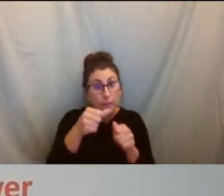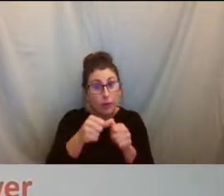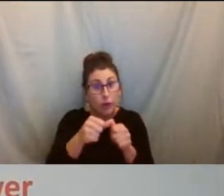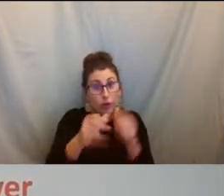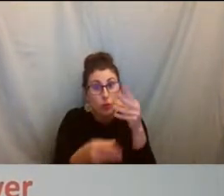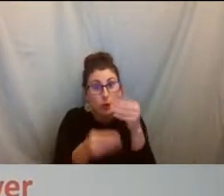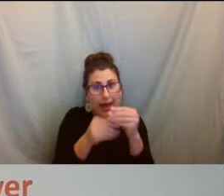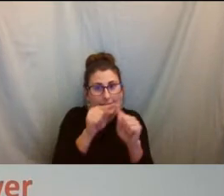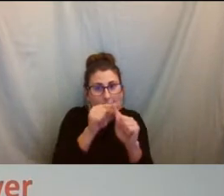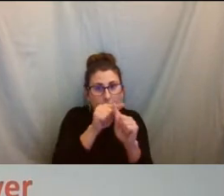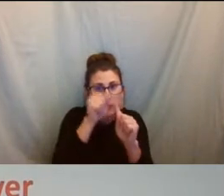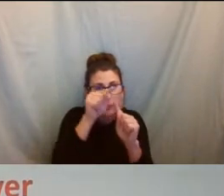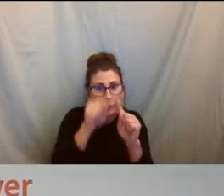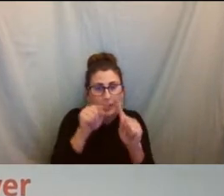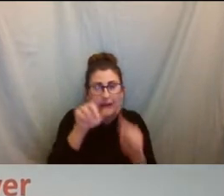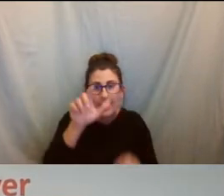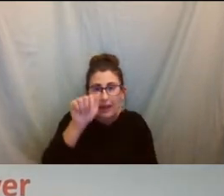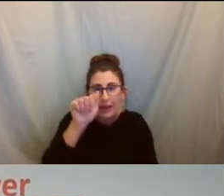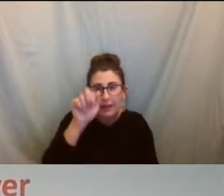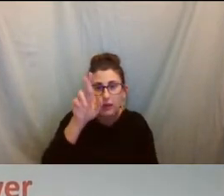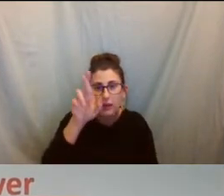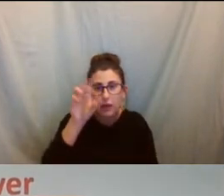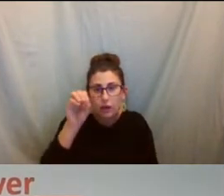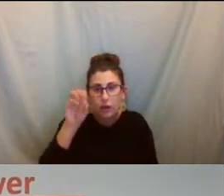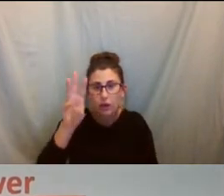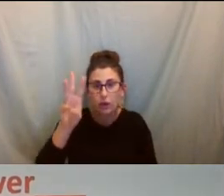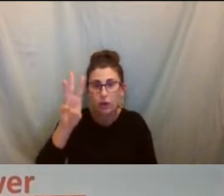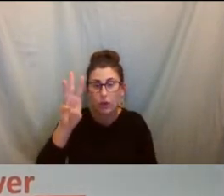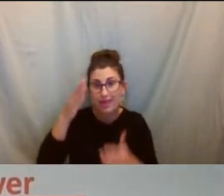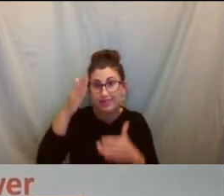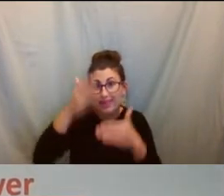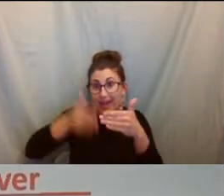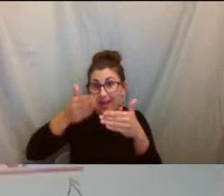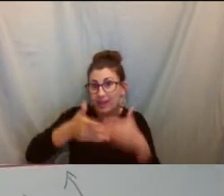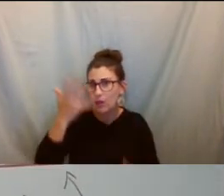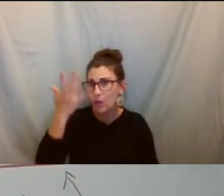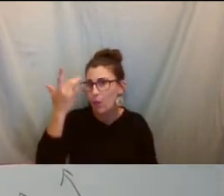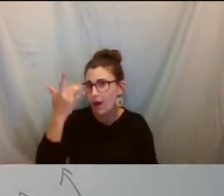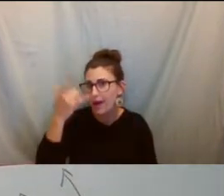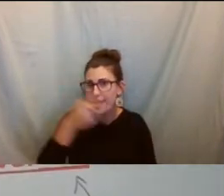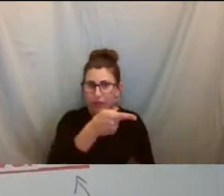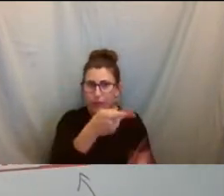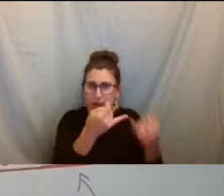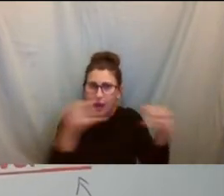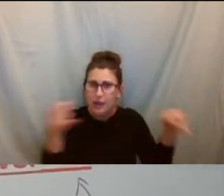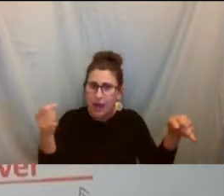doing arrows at the end of your lines, because these are lines. Lines go on forever.